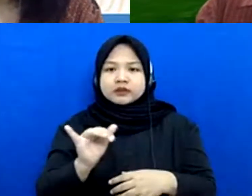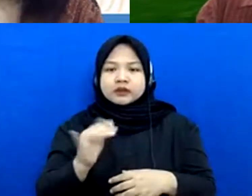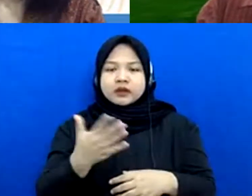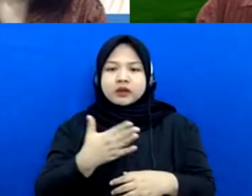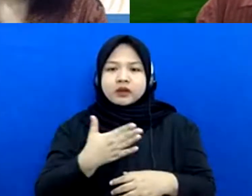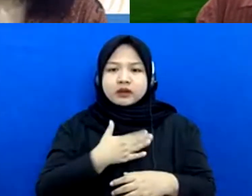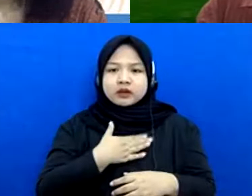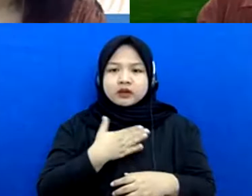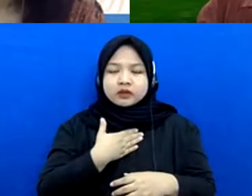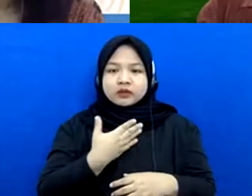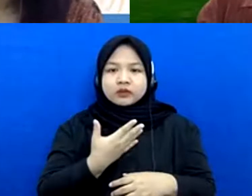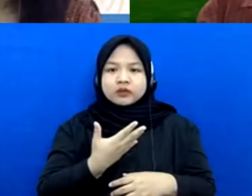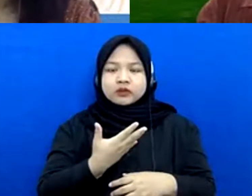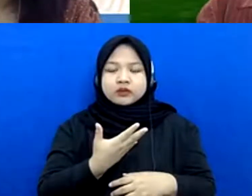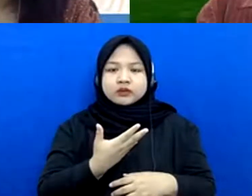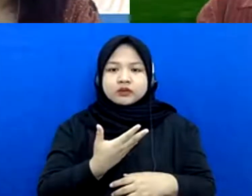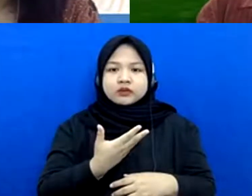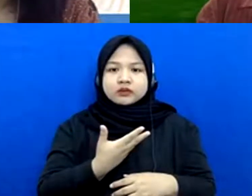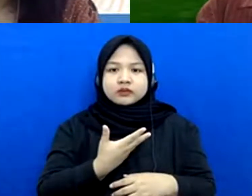I would,